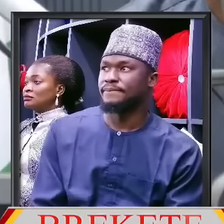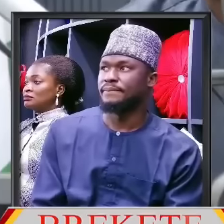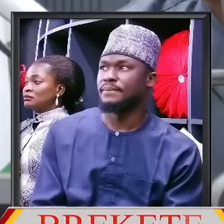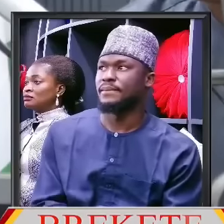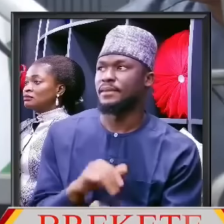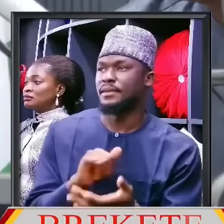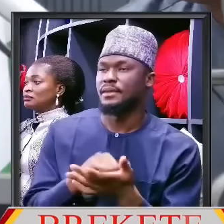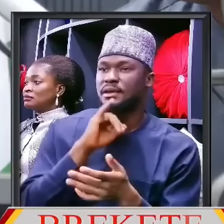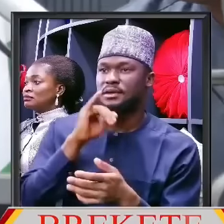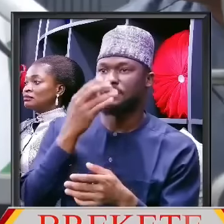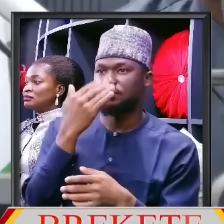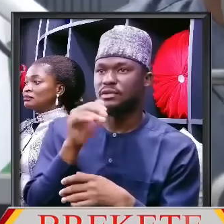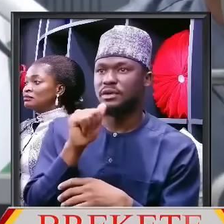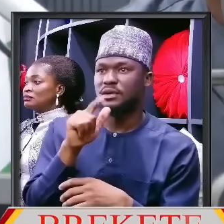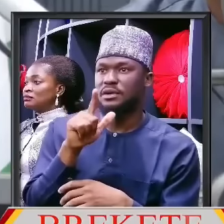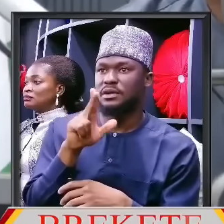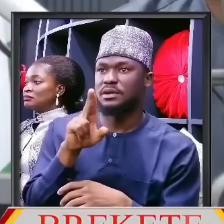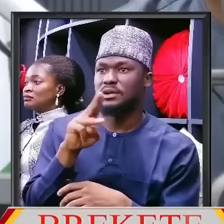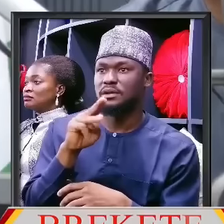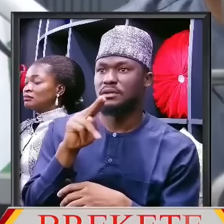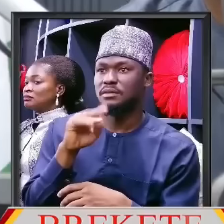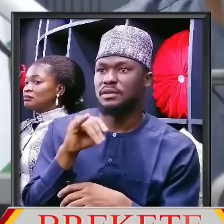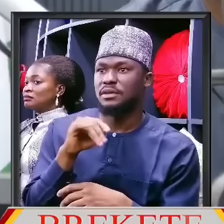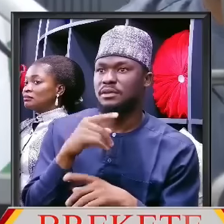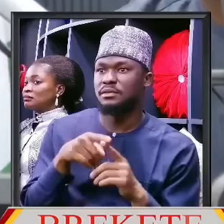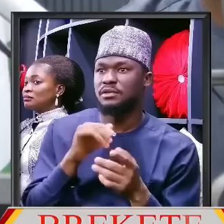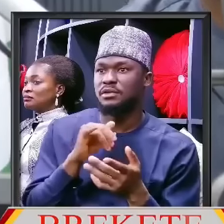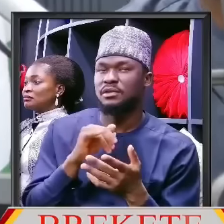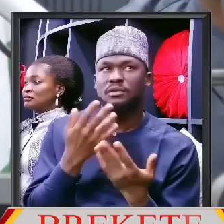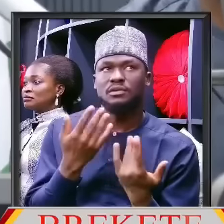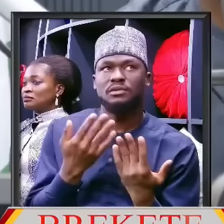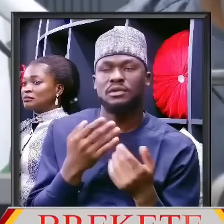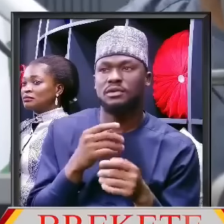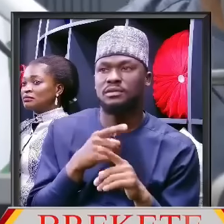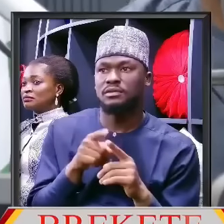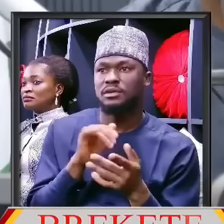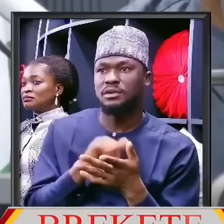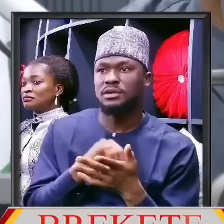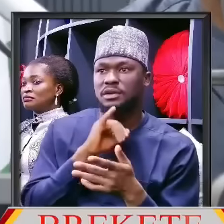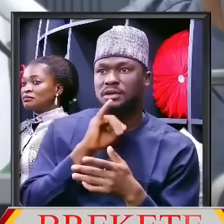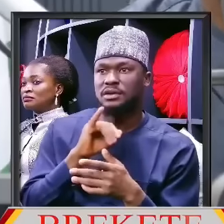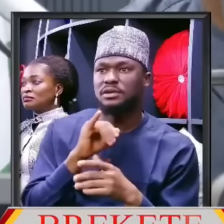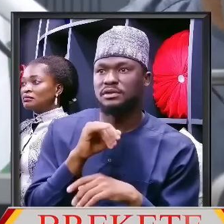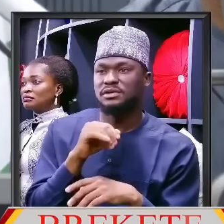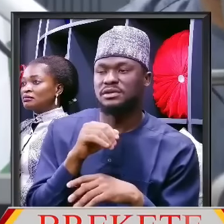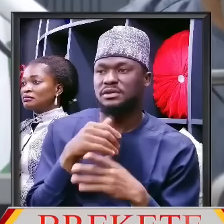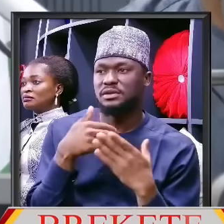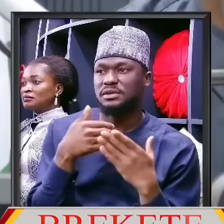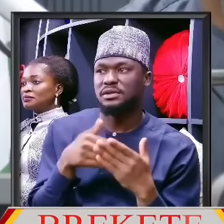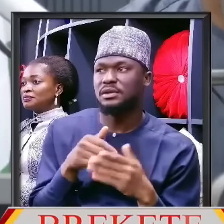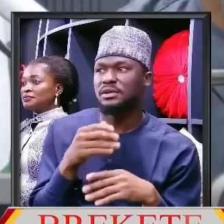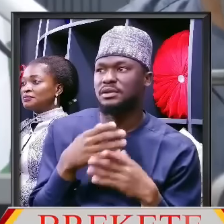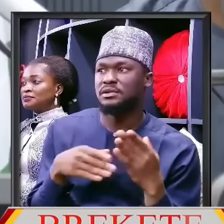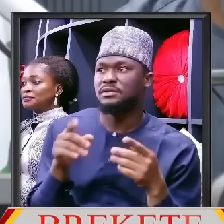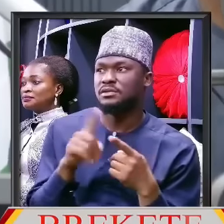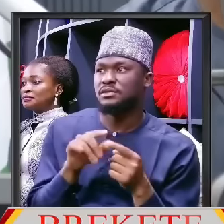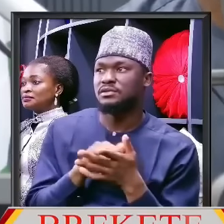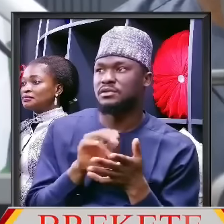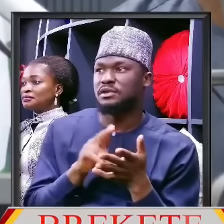So, alumni, medicals, the medical... But that thing, but hold on, no. But yes, that sir. Thing is indicting to Ambrose